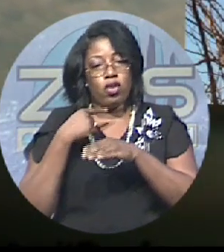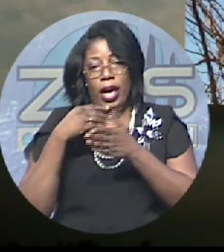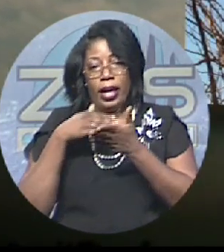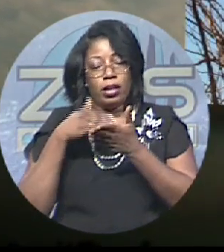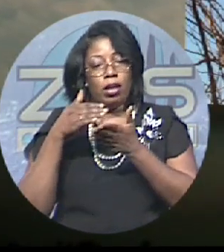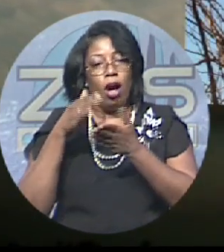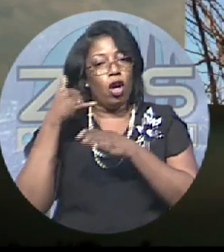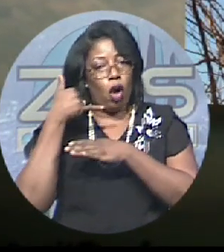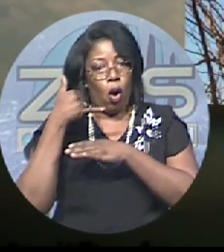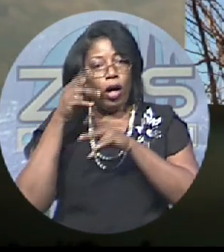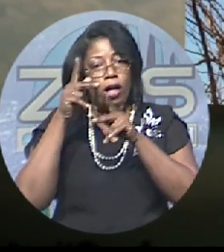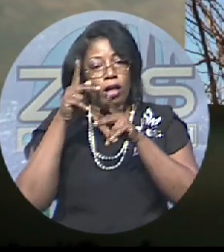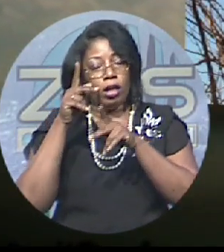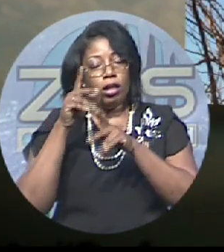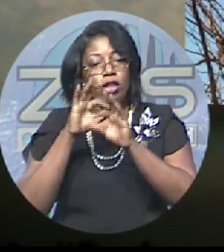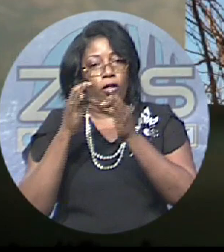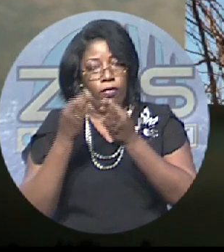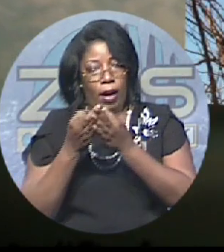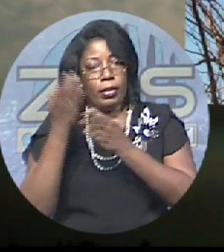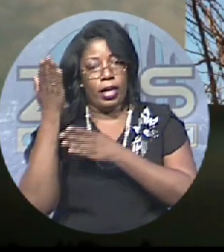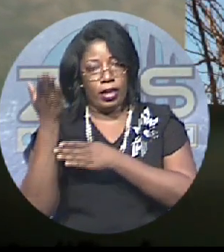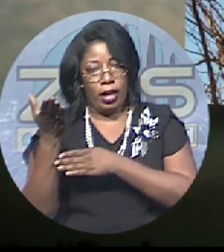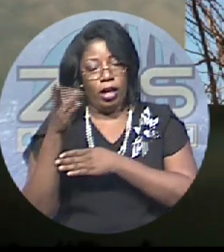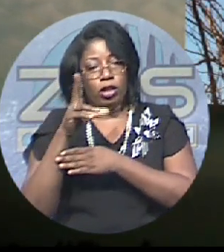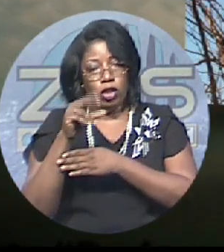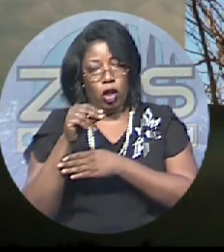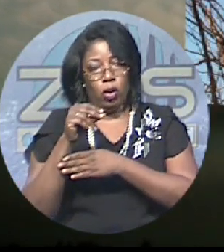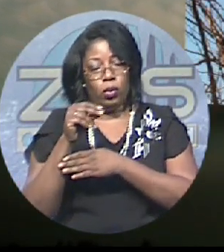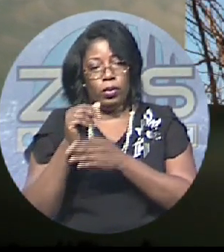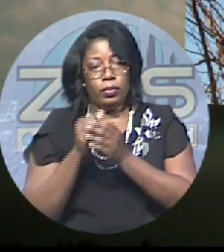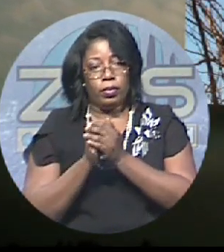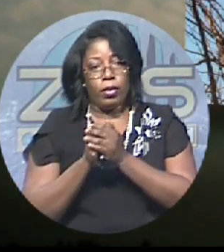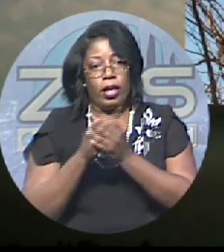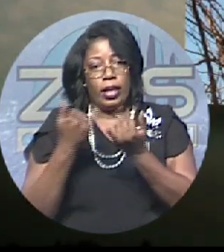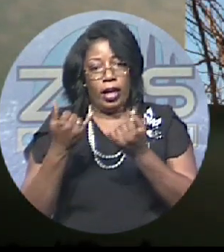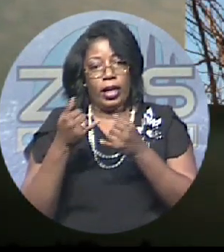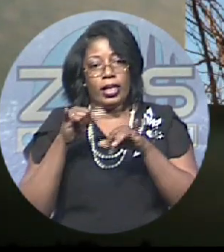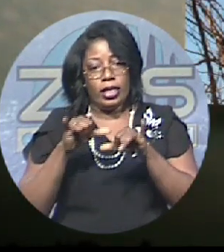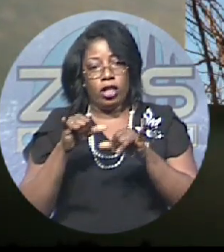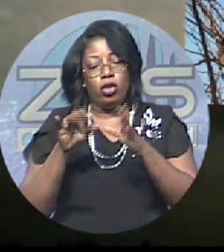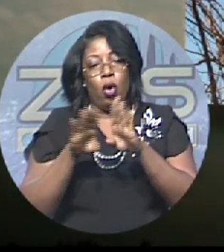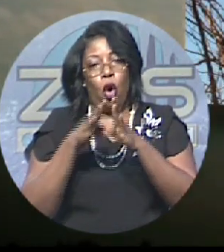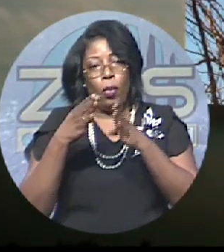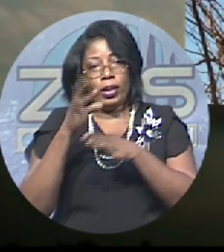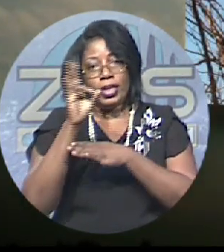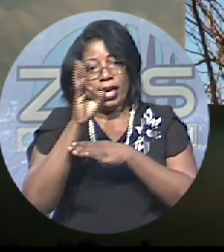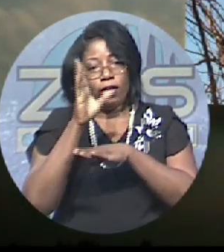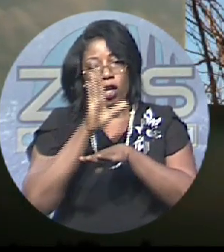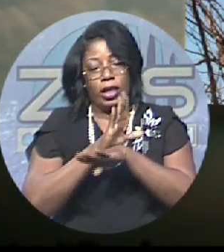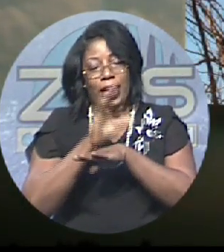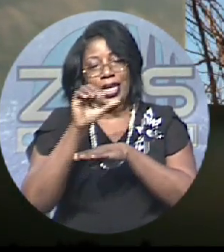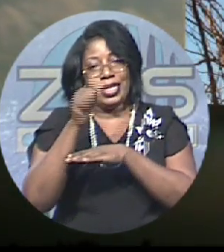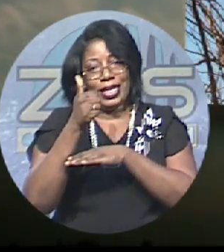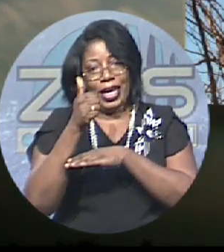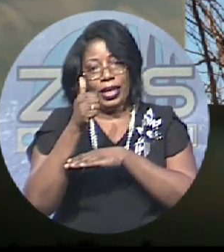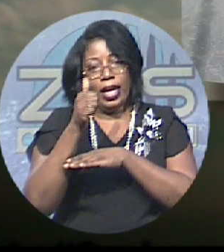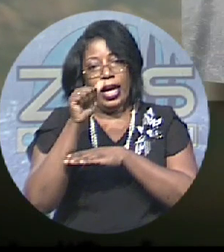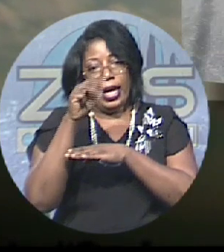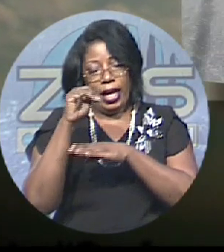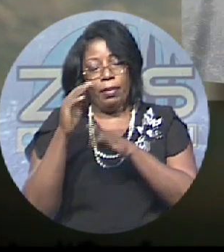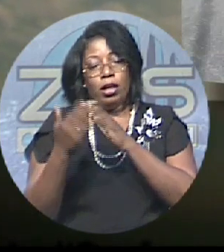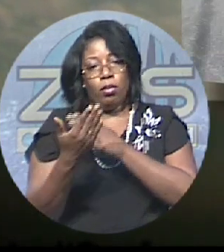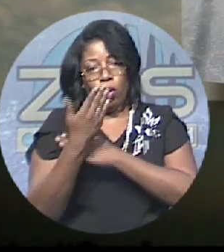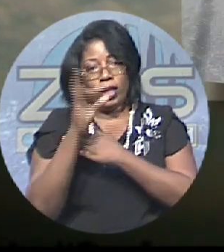into the island. The call centers will be open until 7 o'clock tonight, and then from 10 o'clock tomorrow morning until 7 o'clock